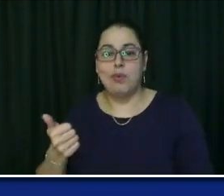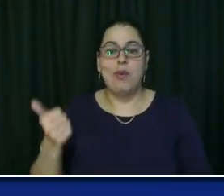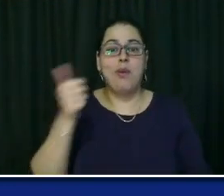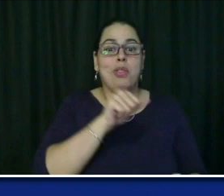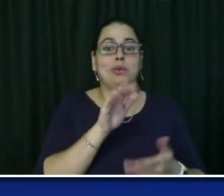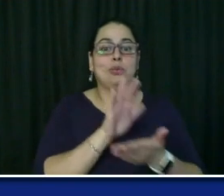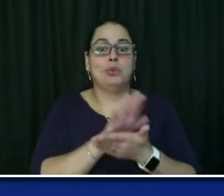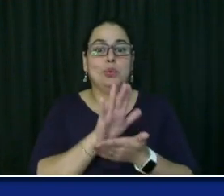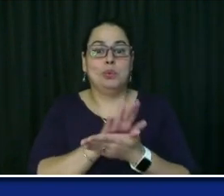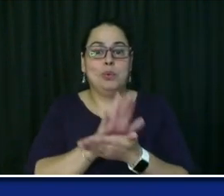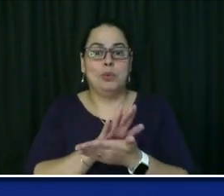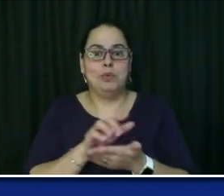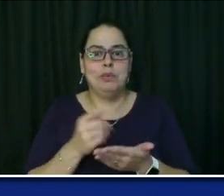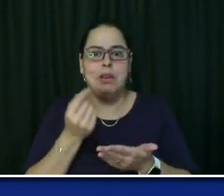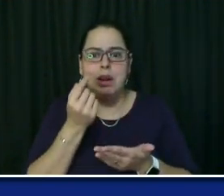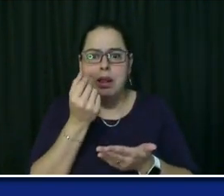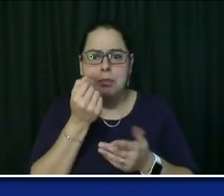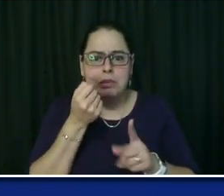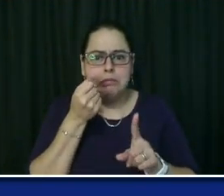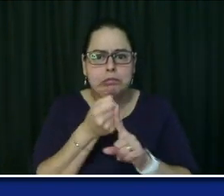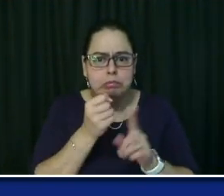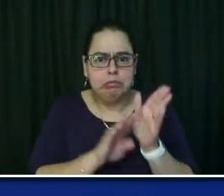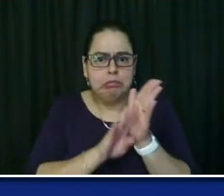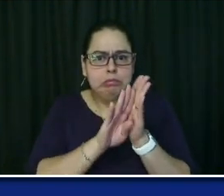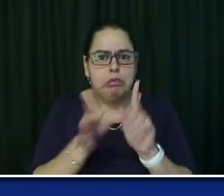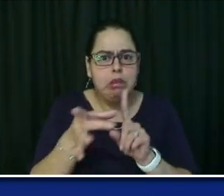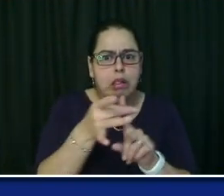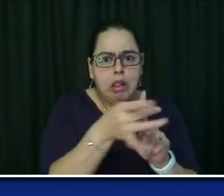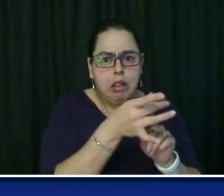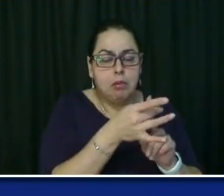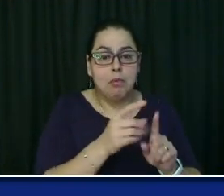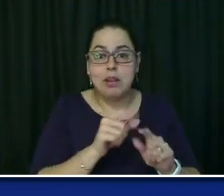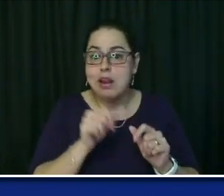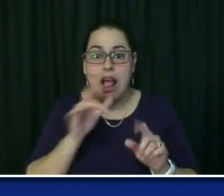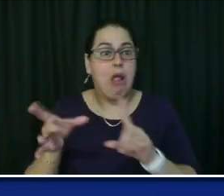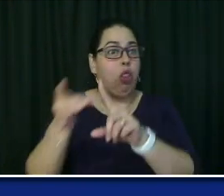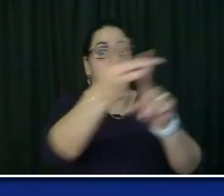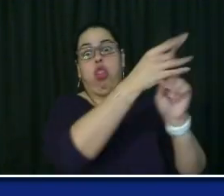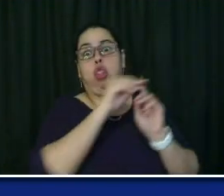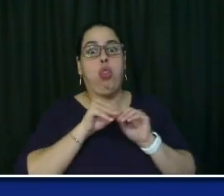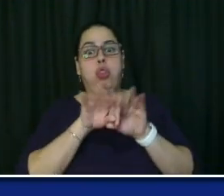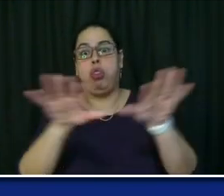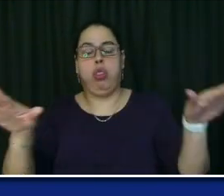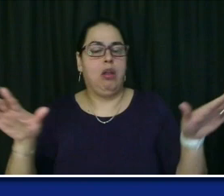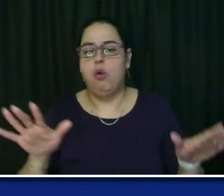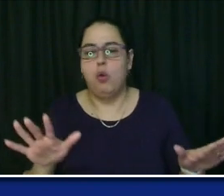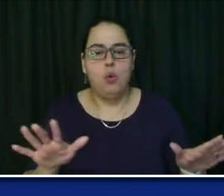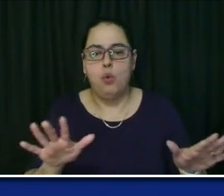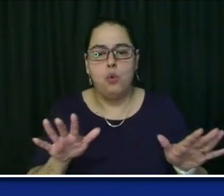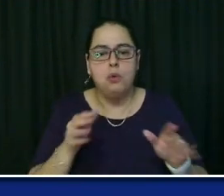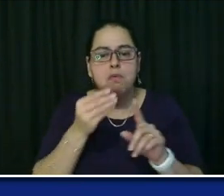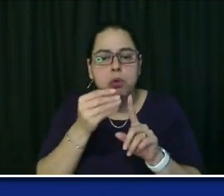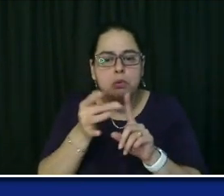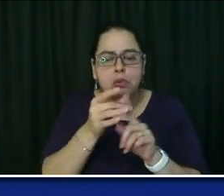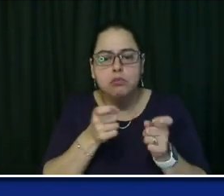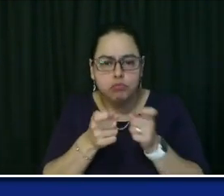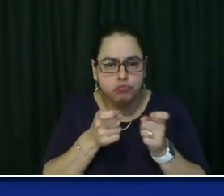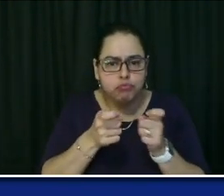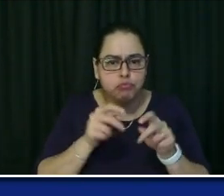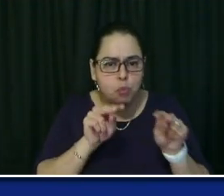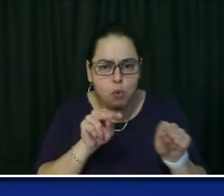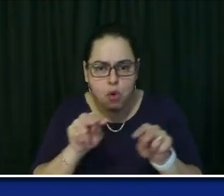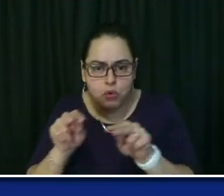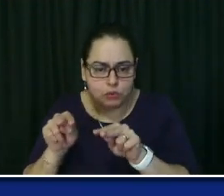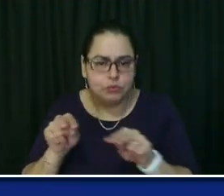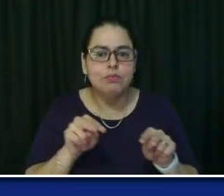across-the-board increase in spread. And we want people to understand that we're in the long haul, diligence, discipline every day, but this